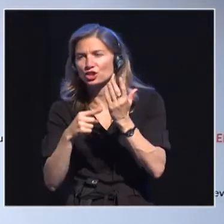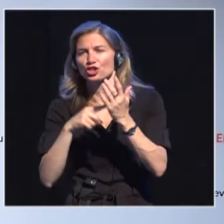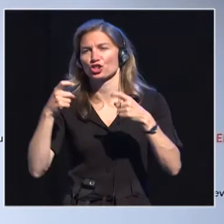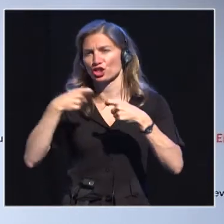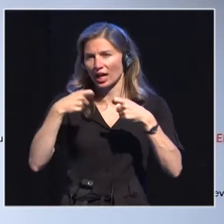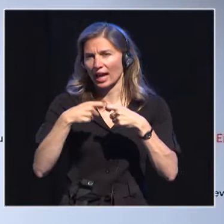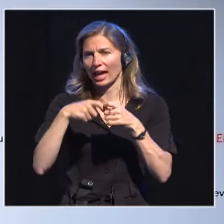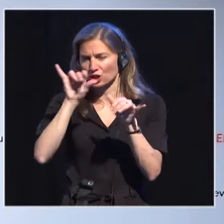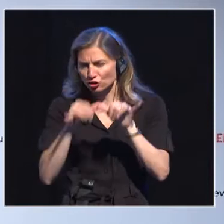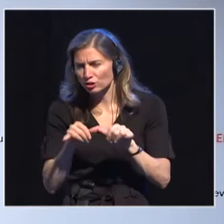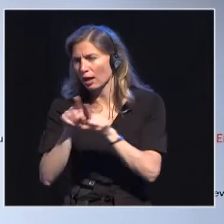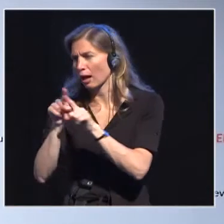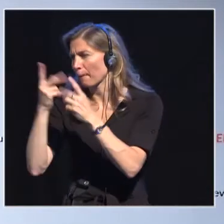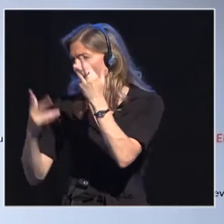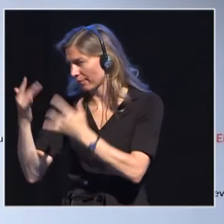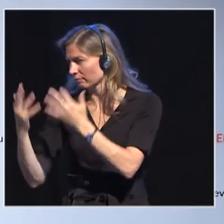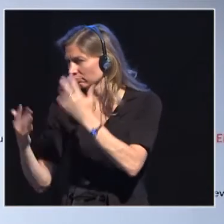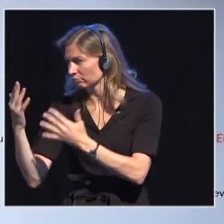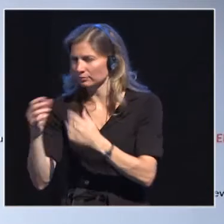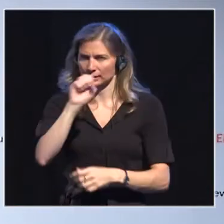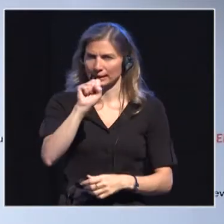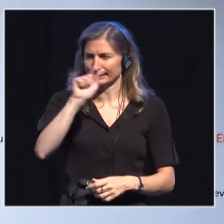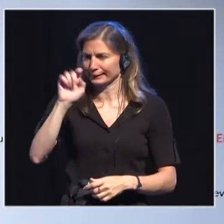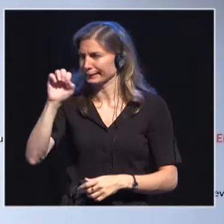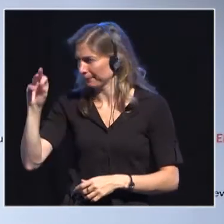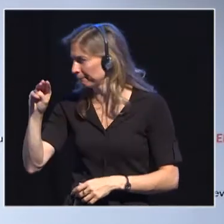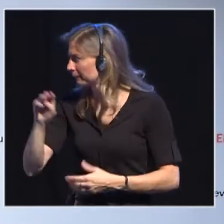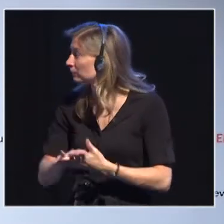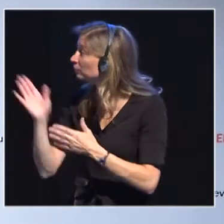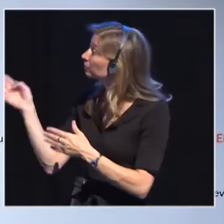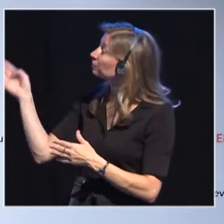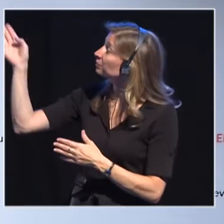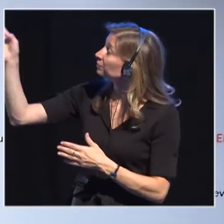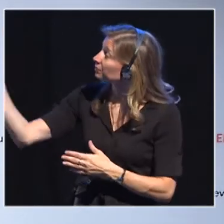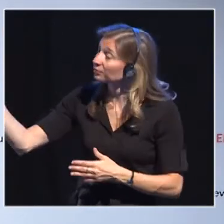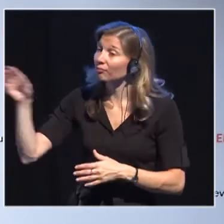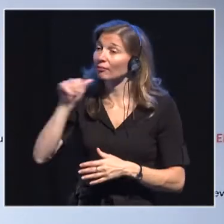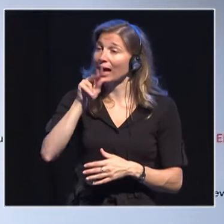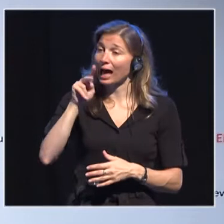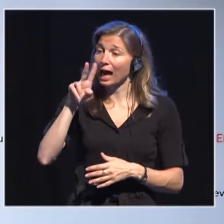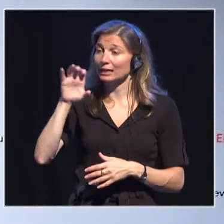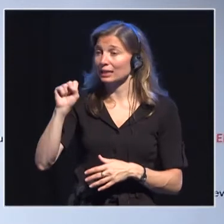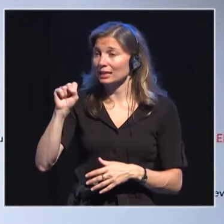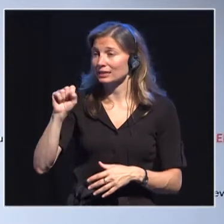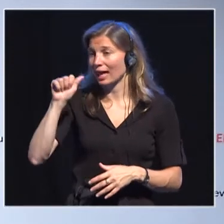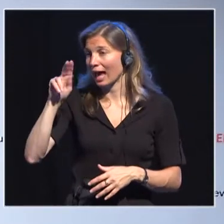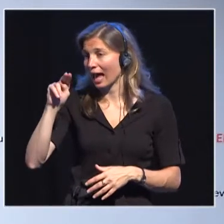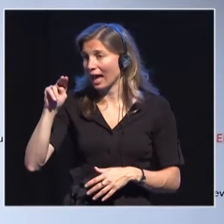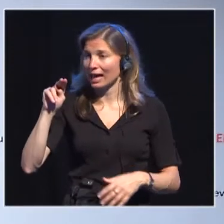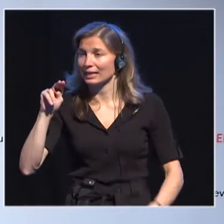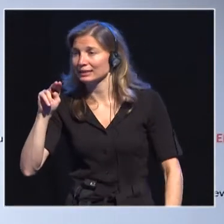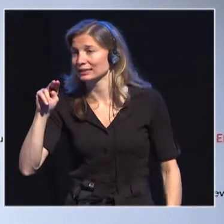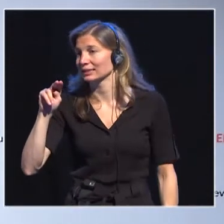maths. Then we have Mr. Andras Ansip, the VP of the Digital Single Market